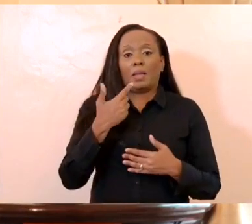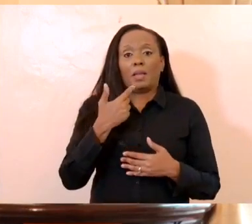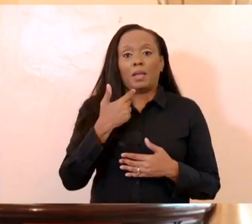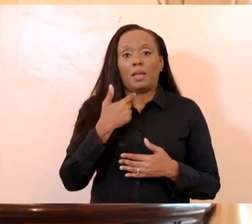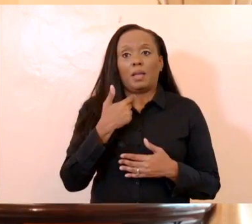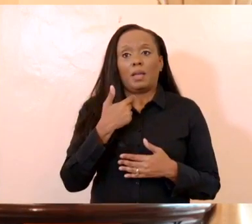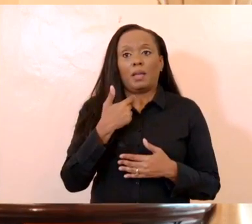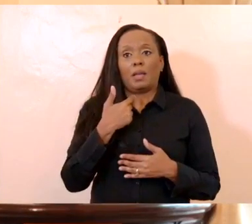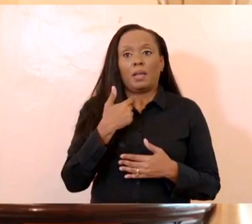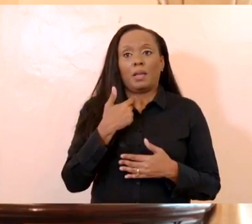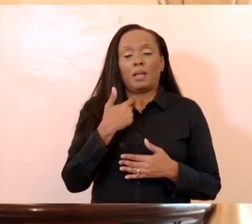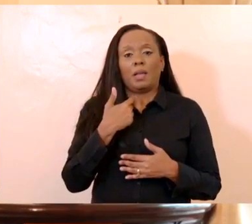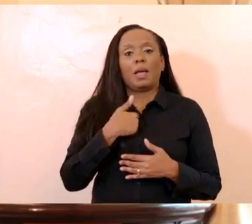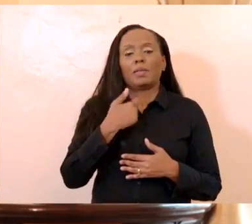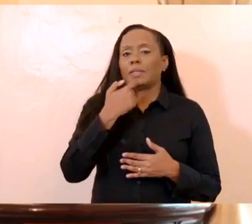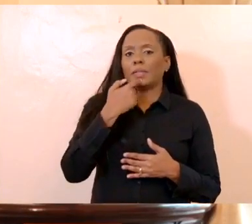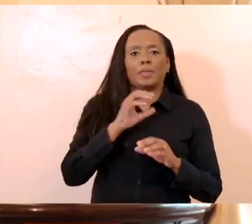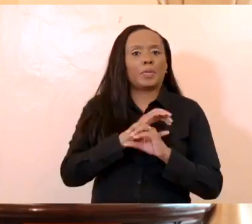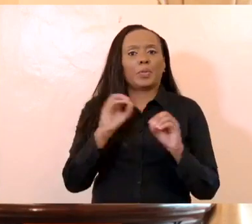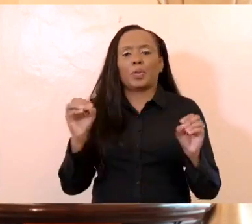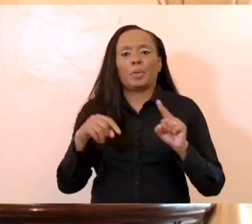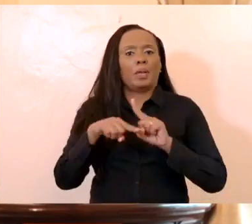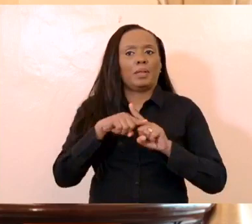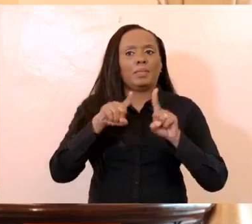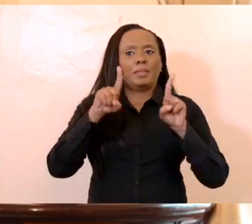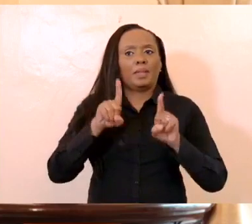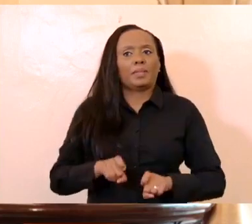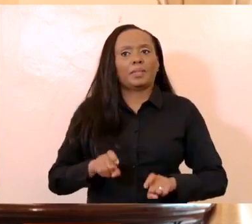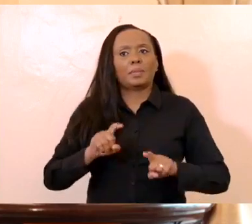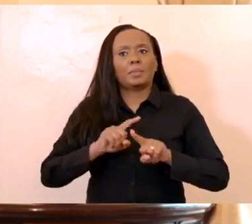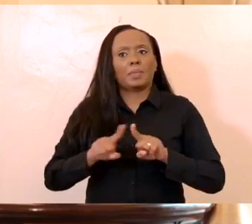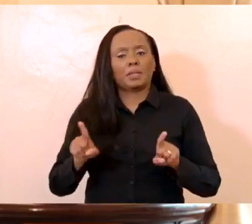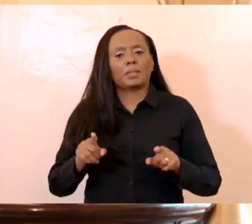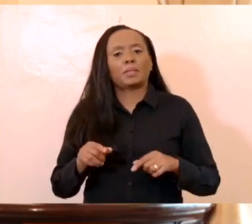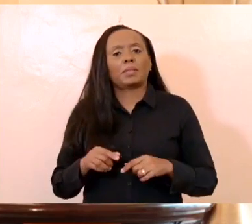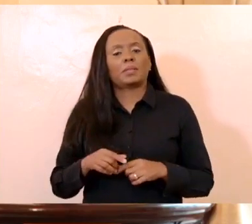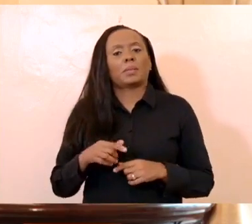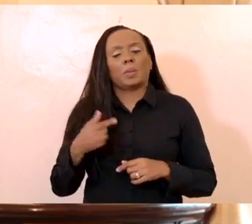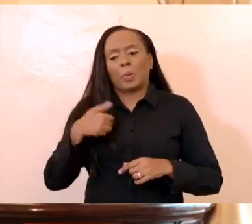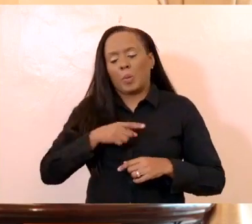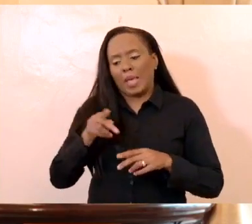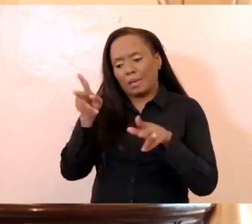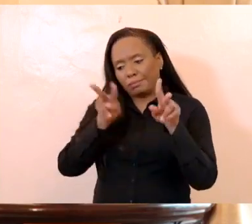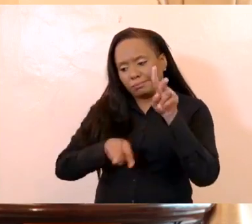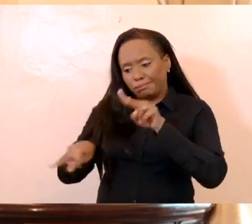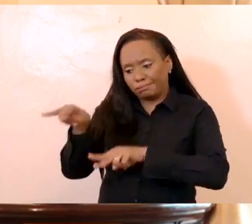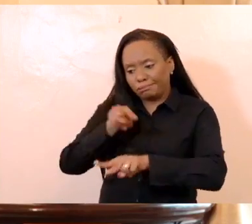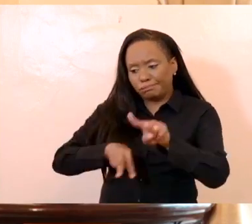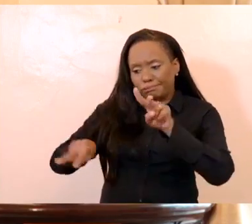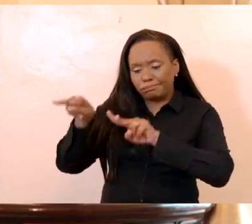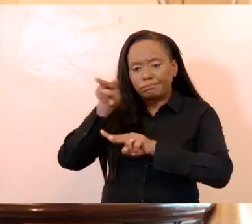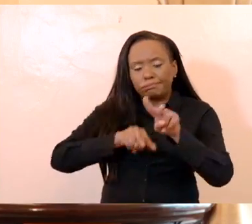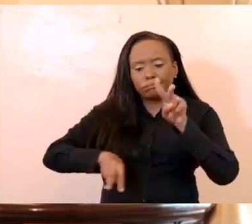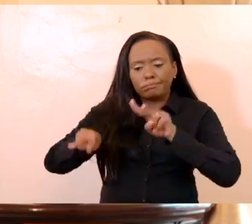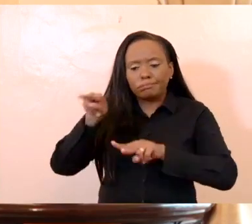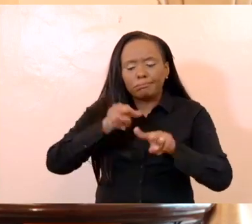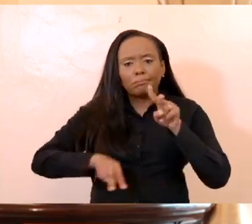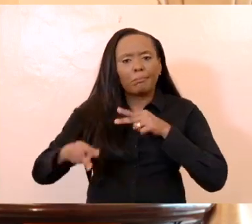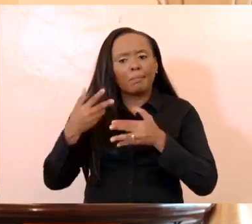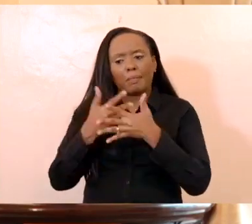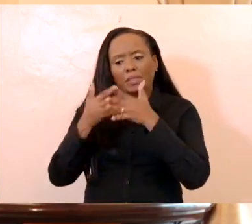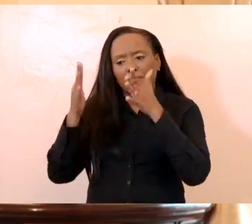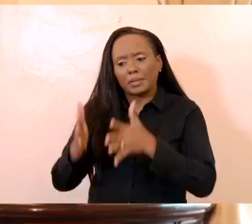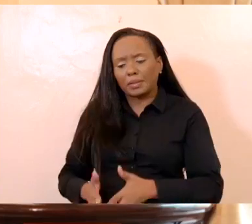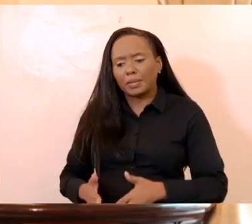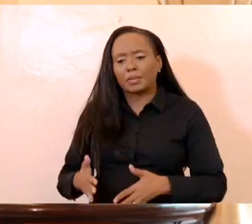tests, no positive cases at the prison. We have gone through as well. We keep monitoring the inmates for symptoms and doing tests